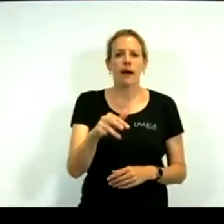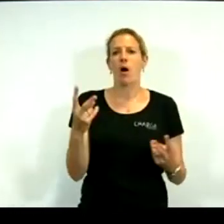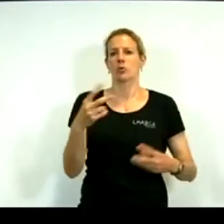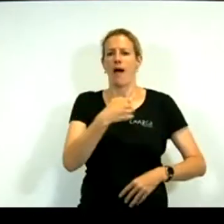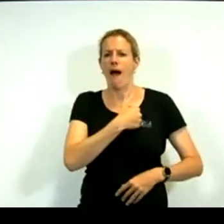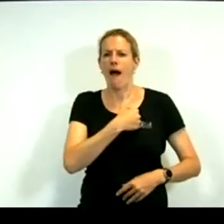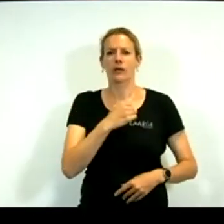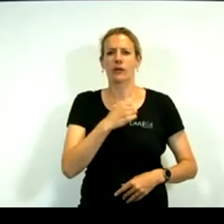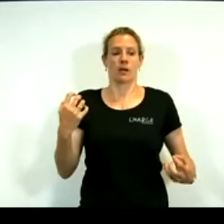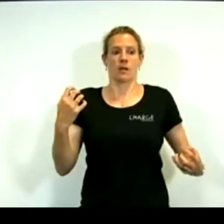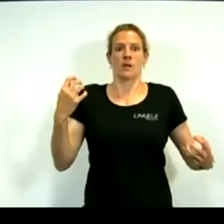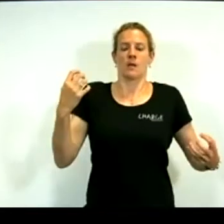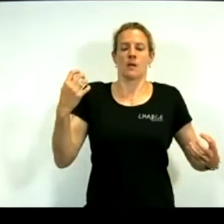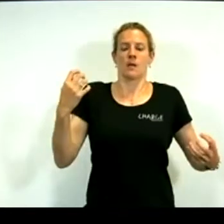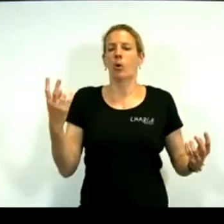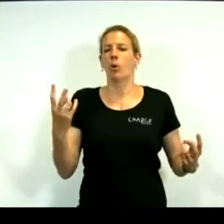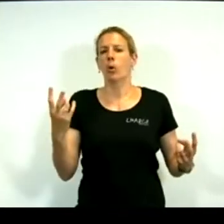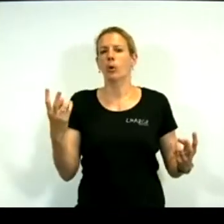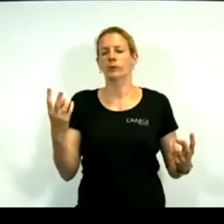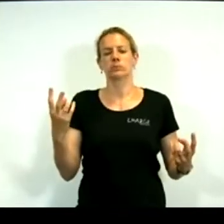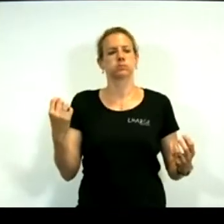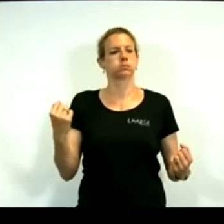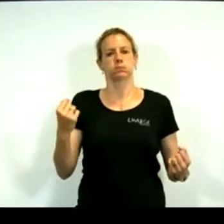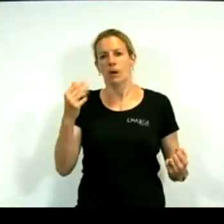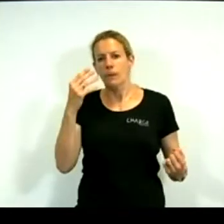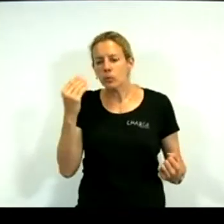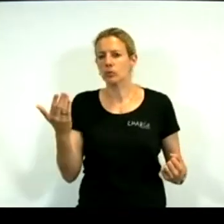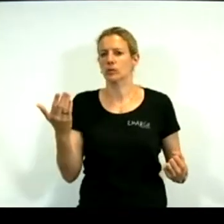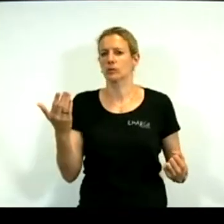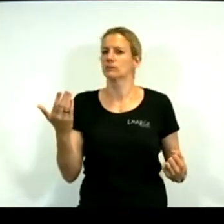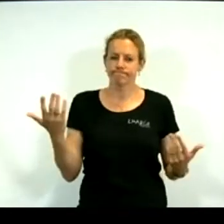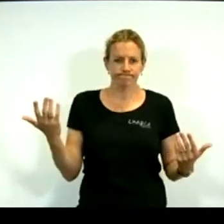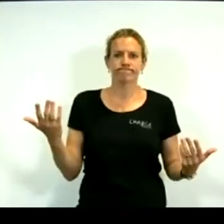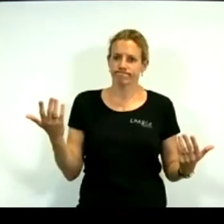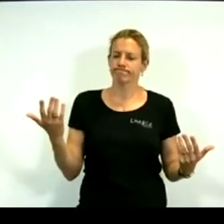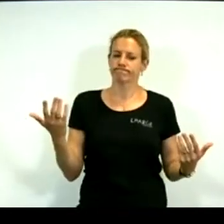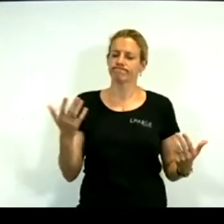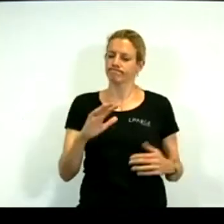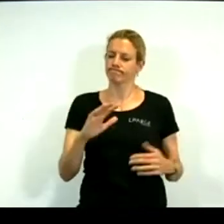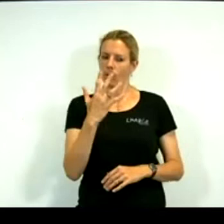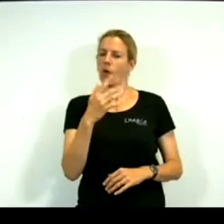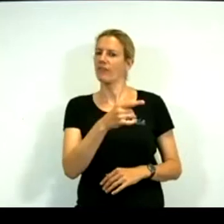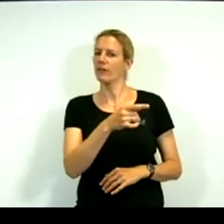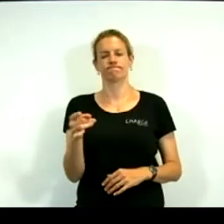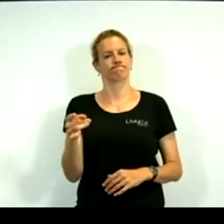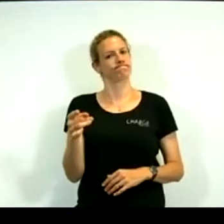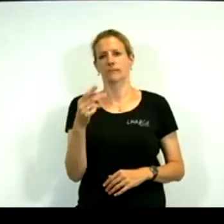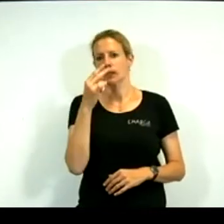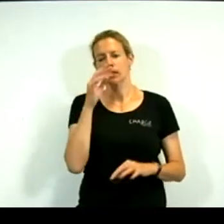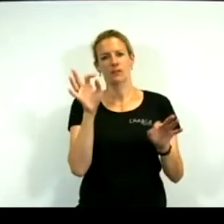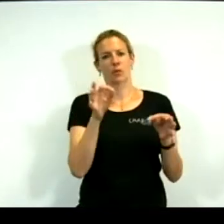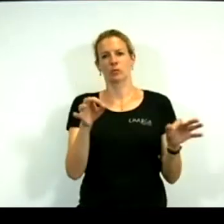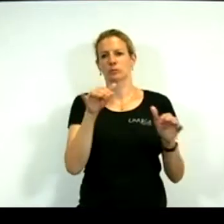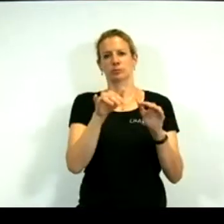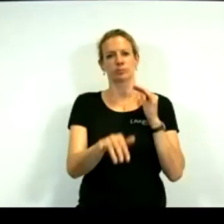they get very tired, you will see a falling off in their functional visual skills or their functional